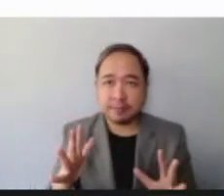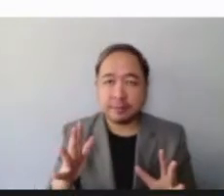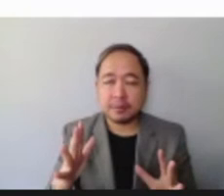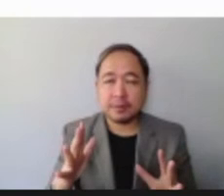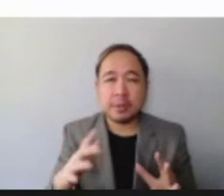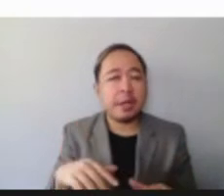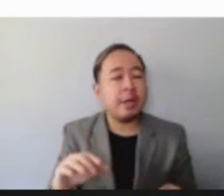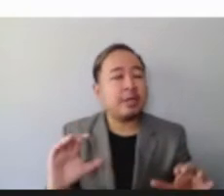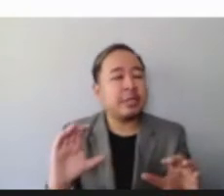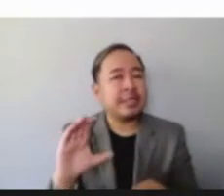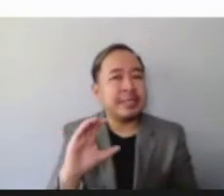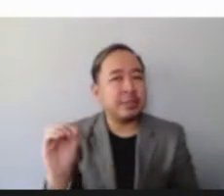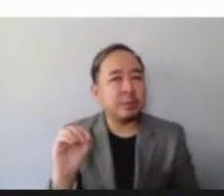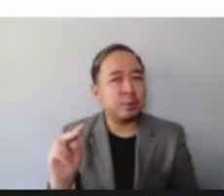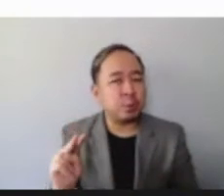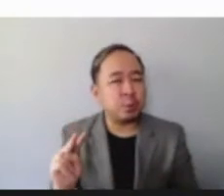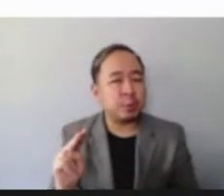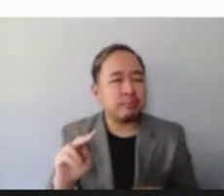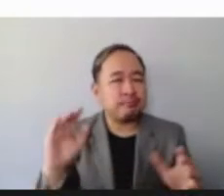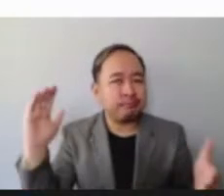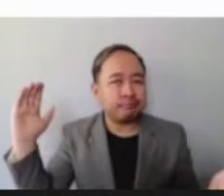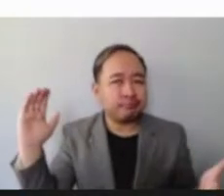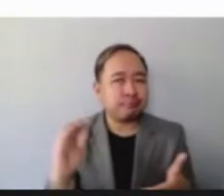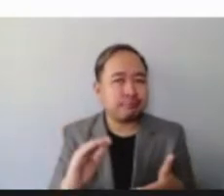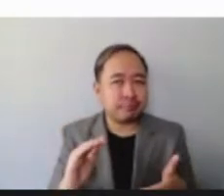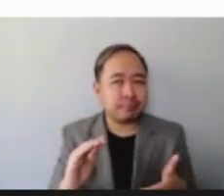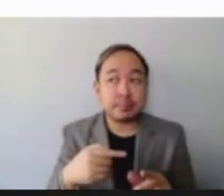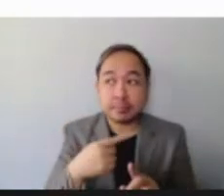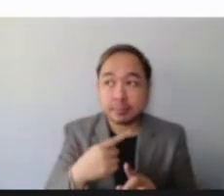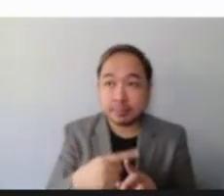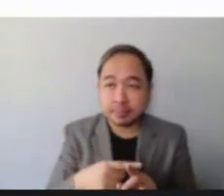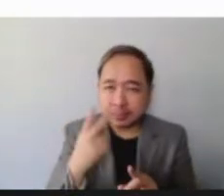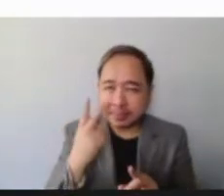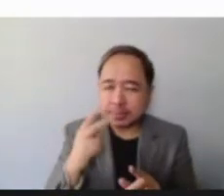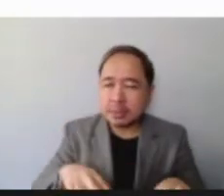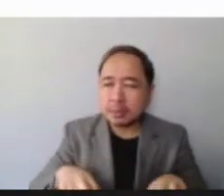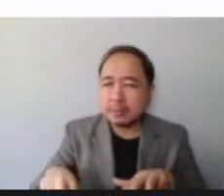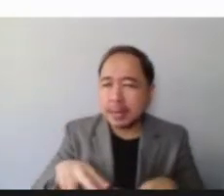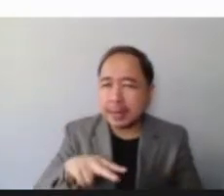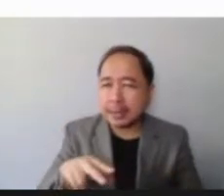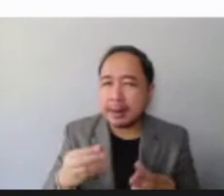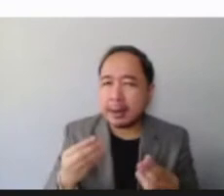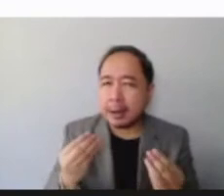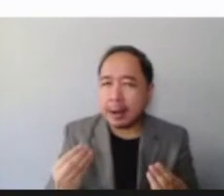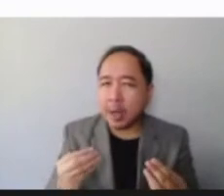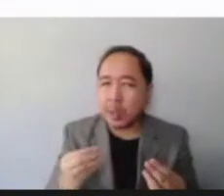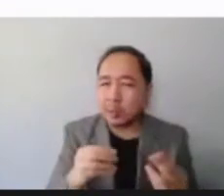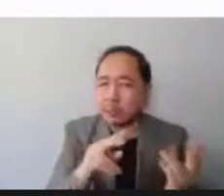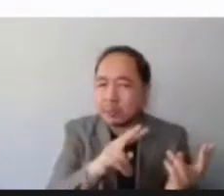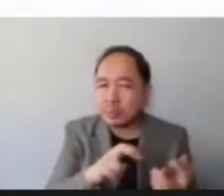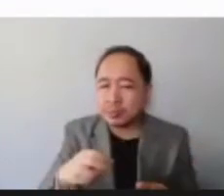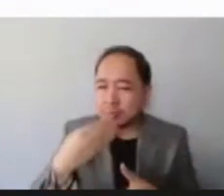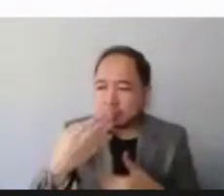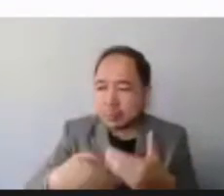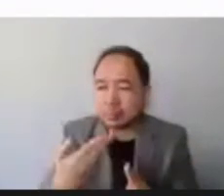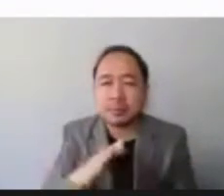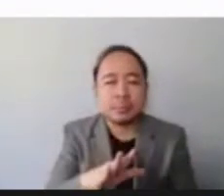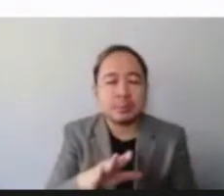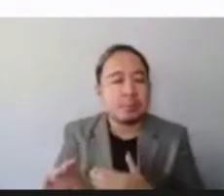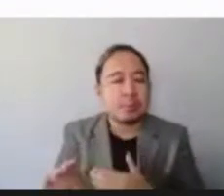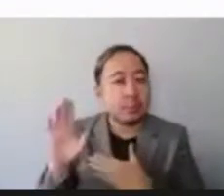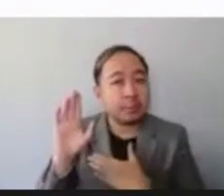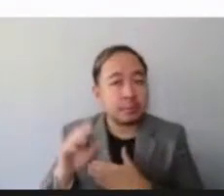and have started developing enabling Frameworks and strategies for the implementation of their commitments but